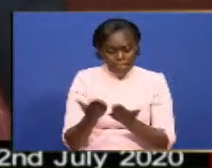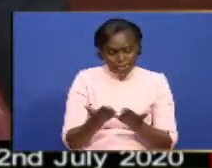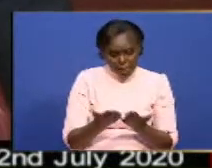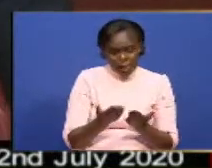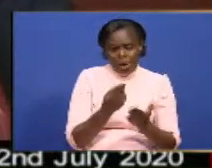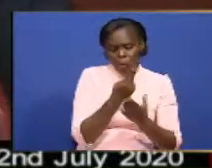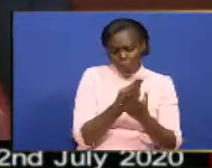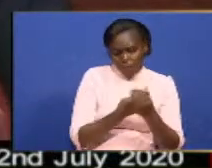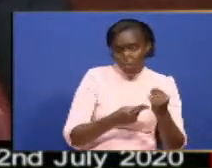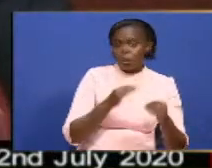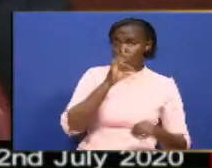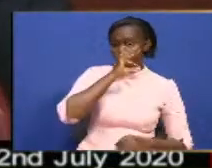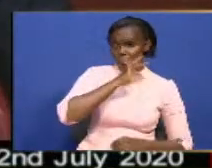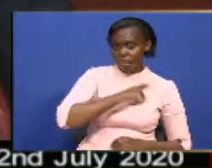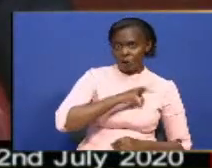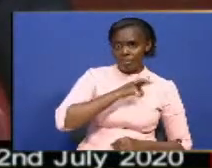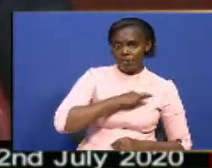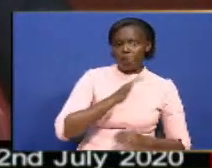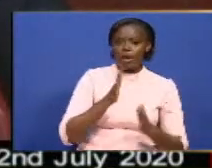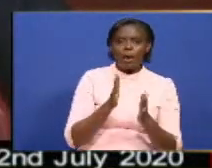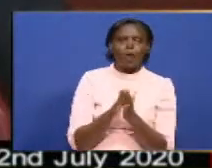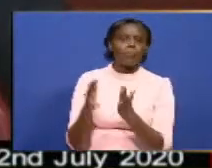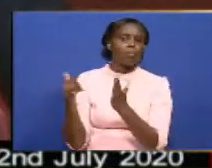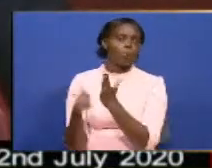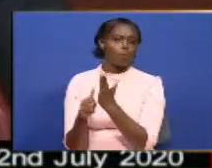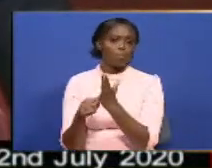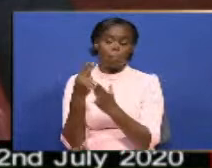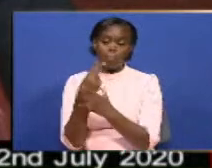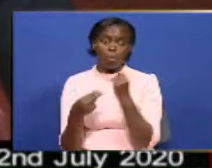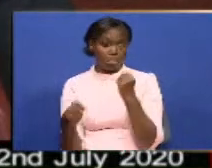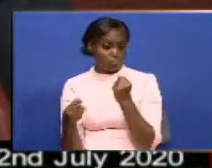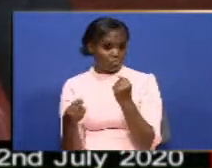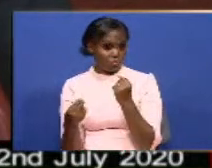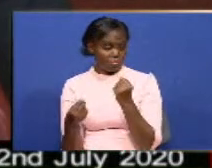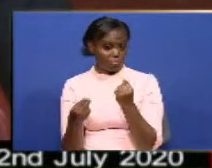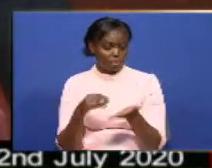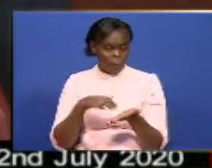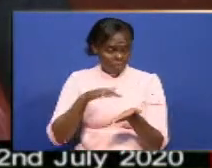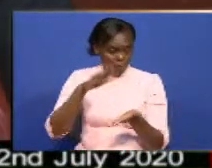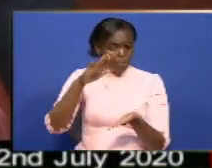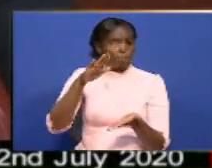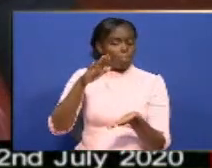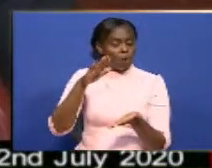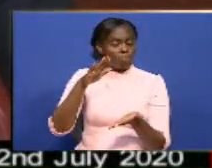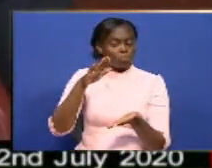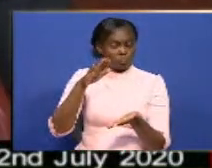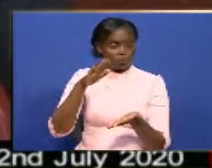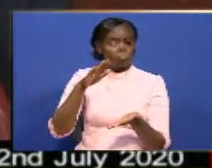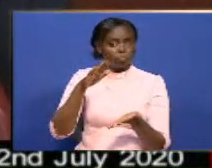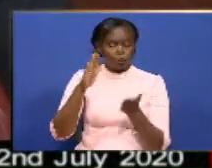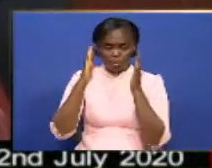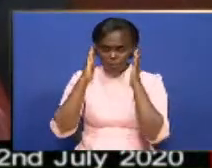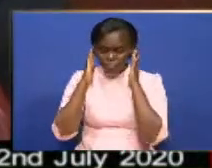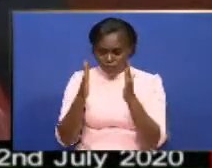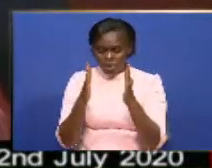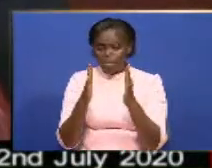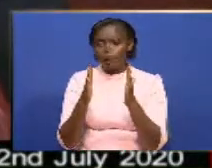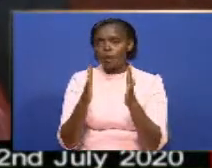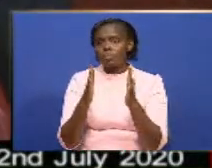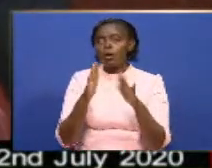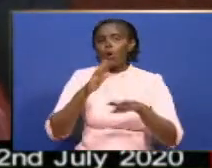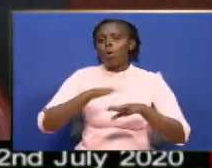both benefits and problems, but probably it's more or less to focus on